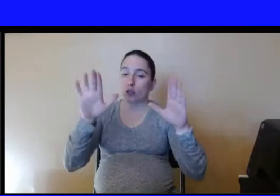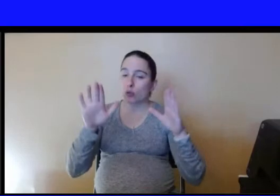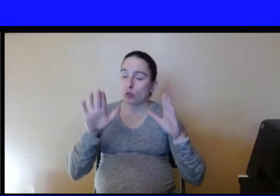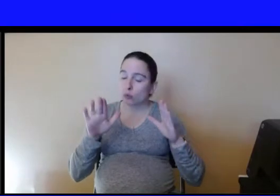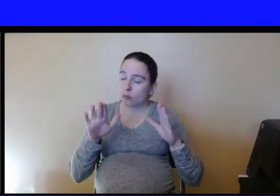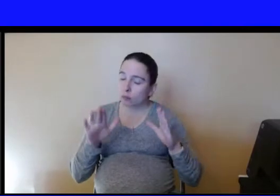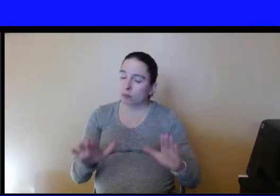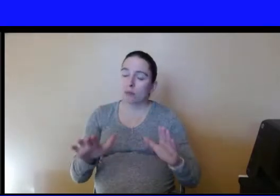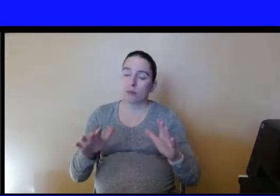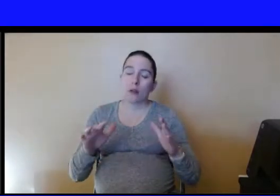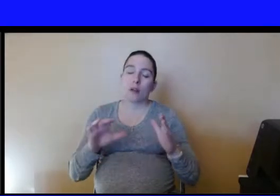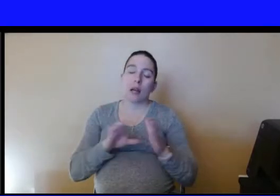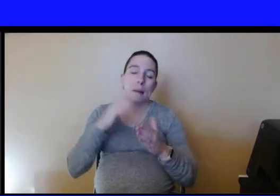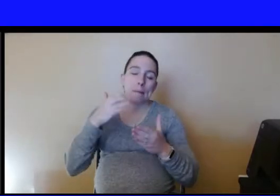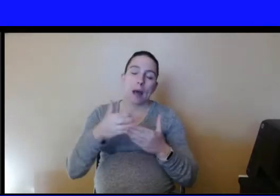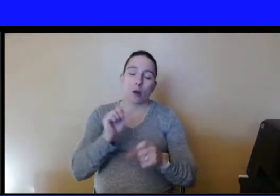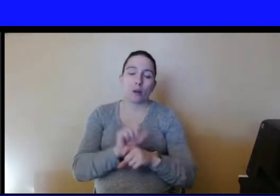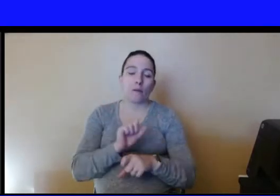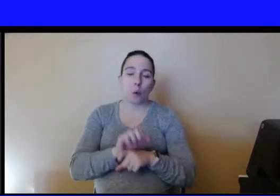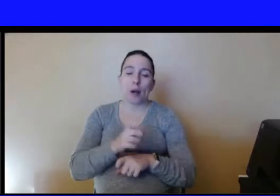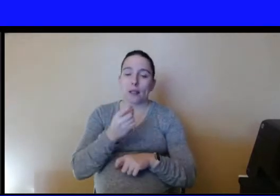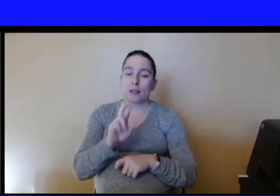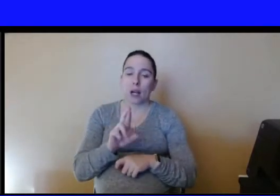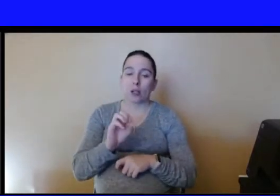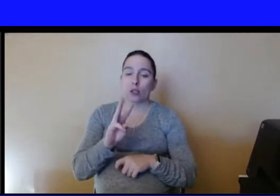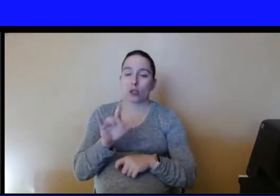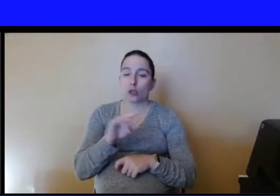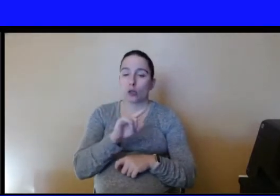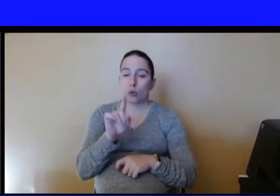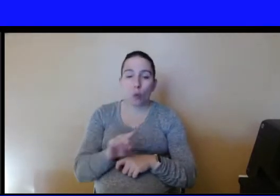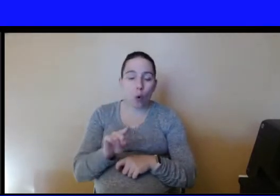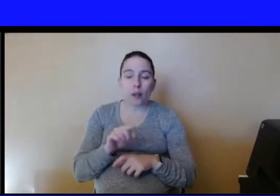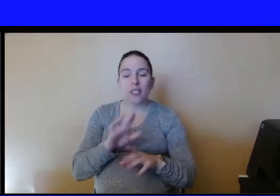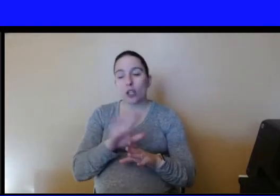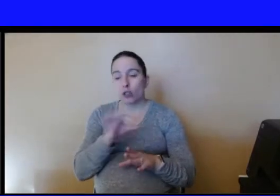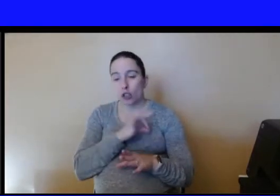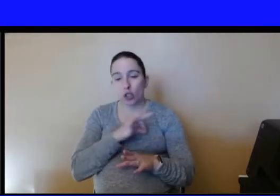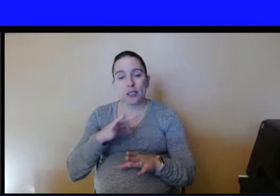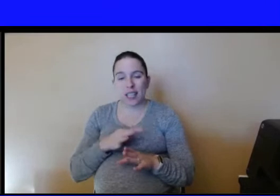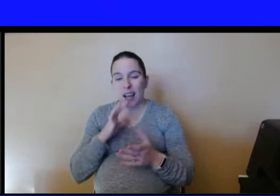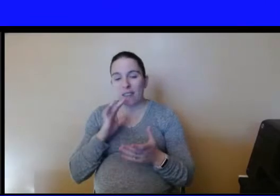Barron for the support he's provided and continues to provide us.